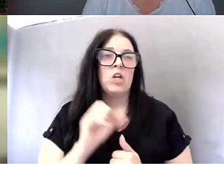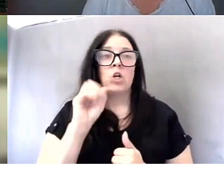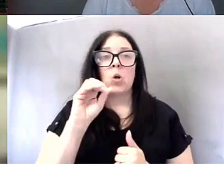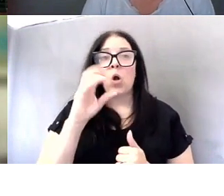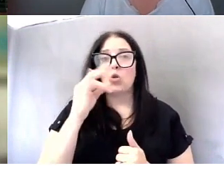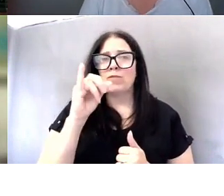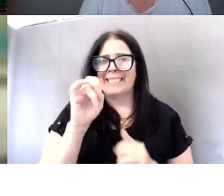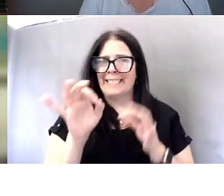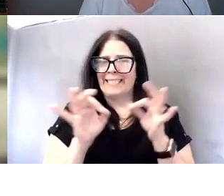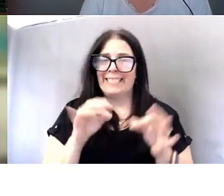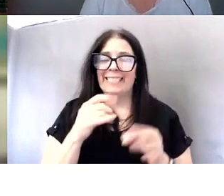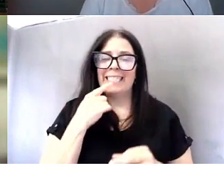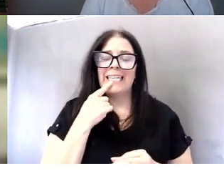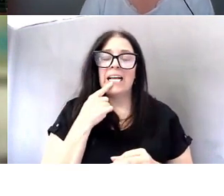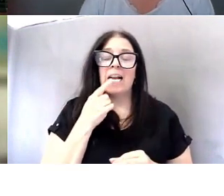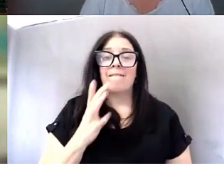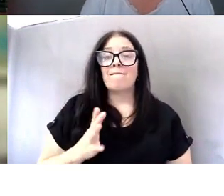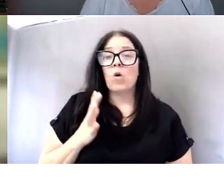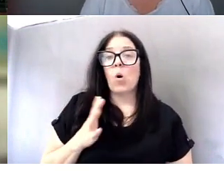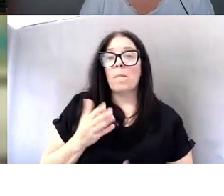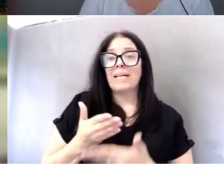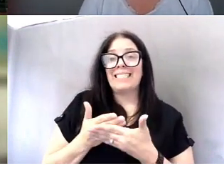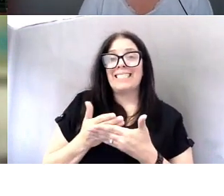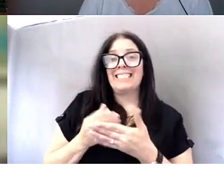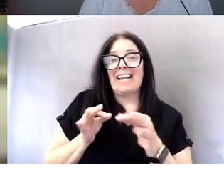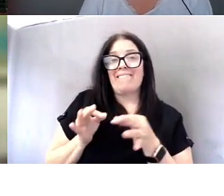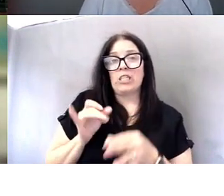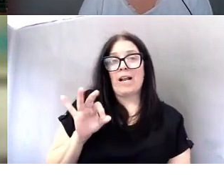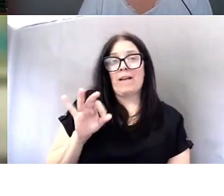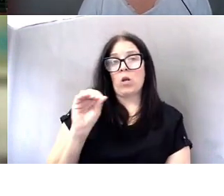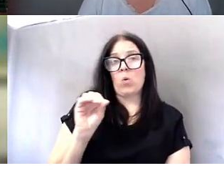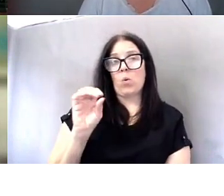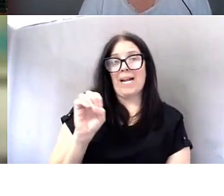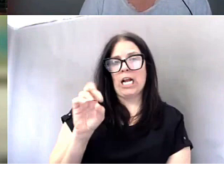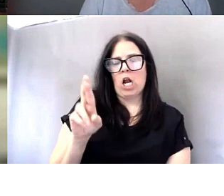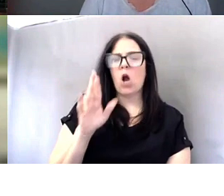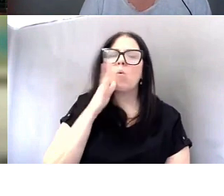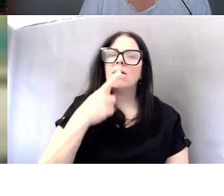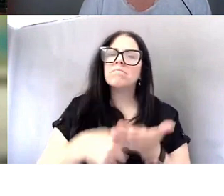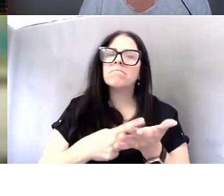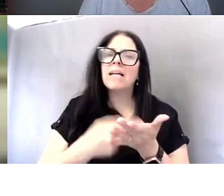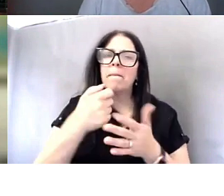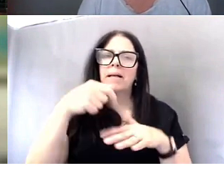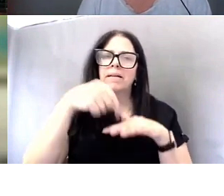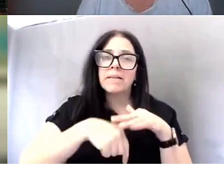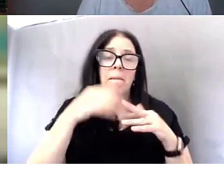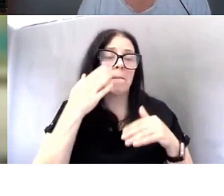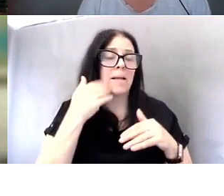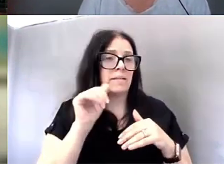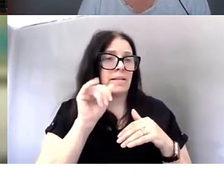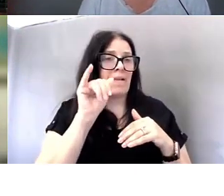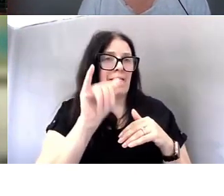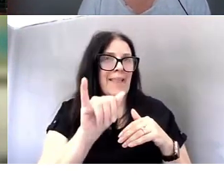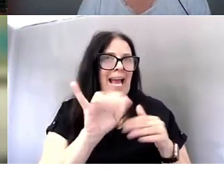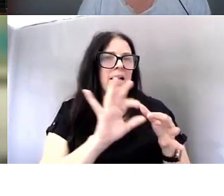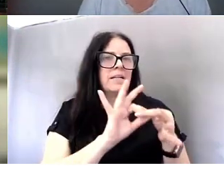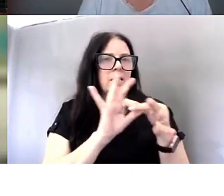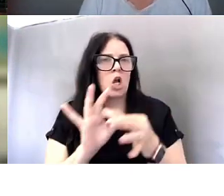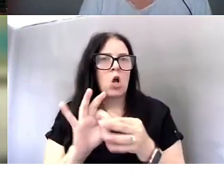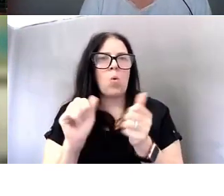of a formal definition, and we're going to talk about some of these concepts because it does have to do with